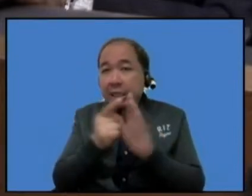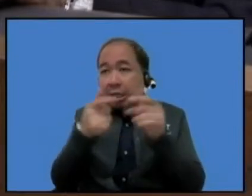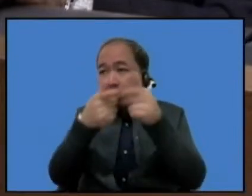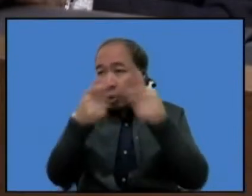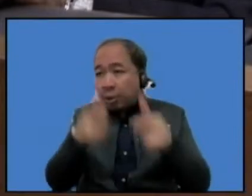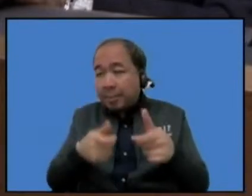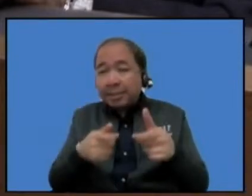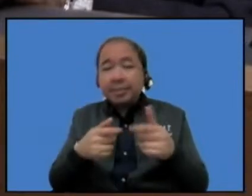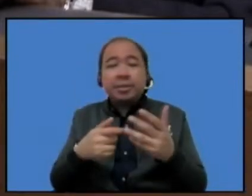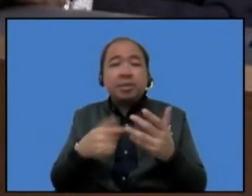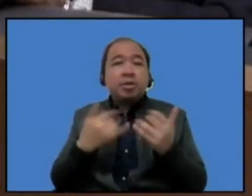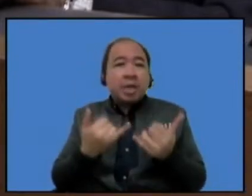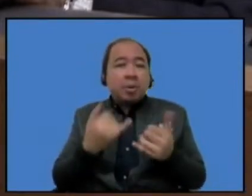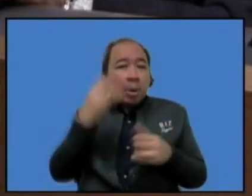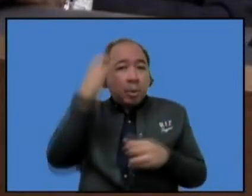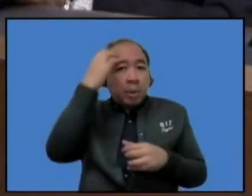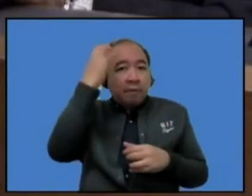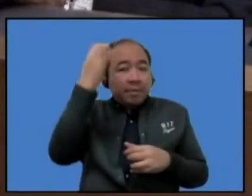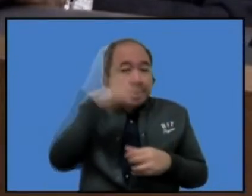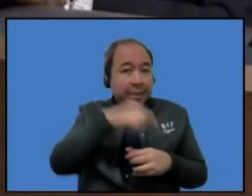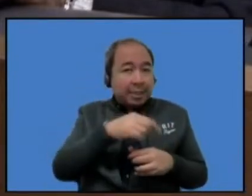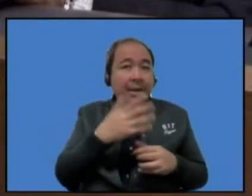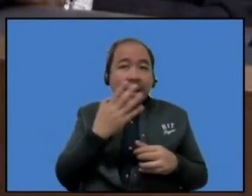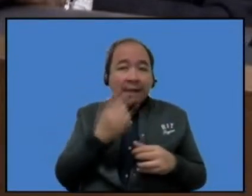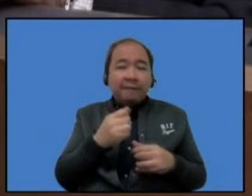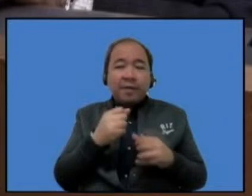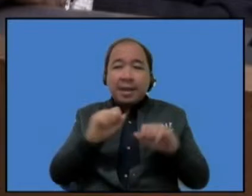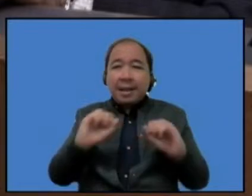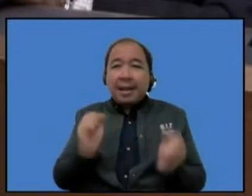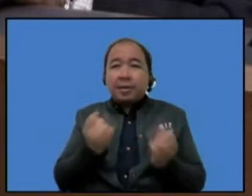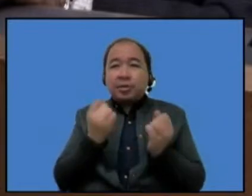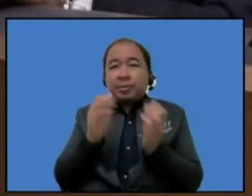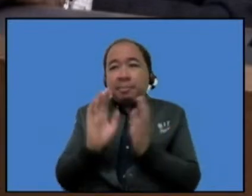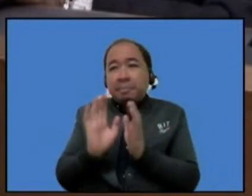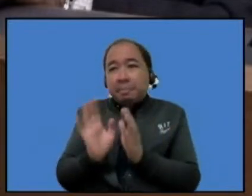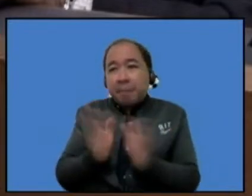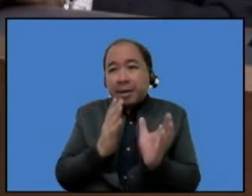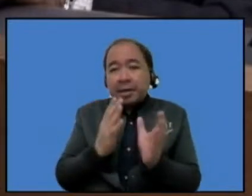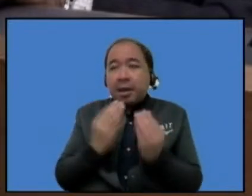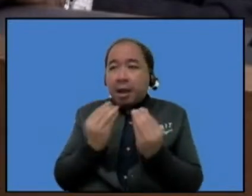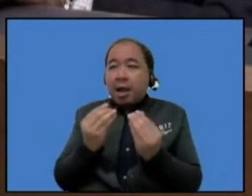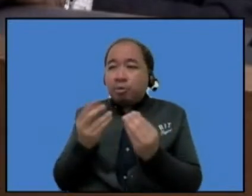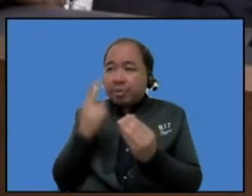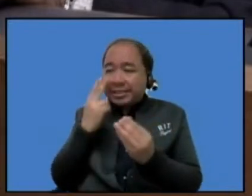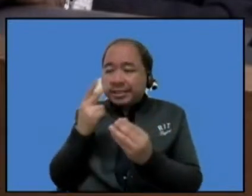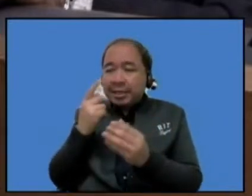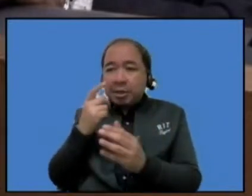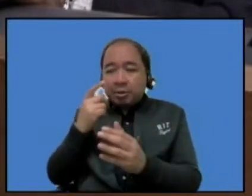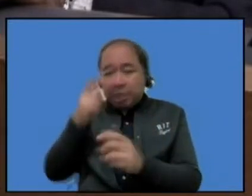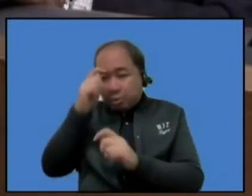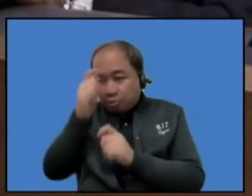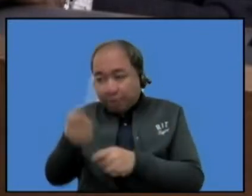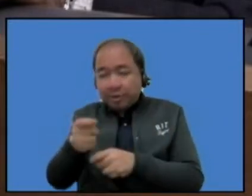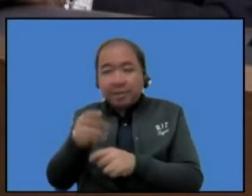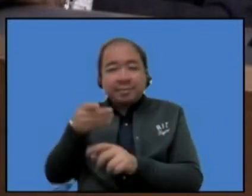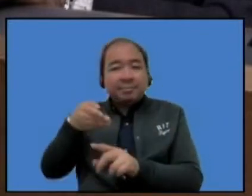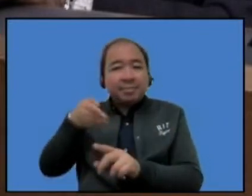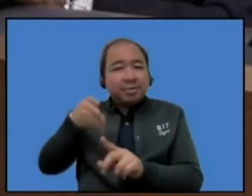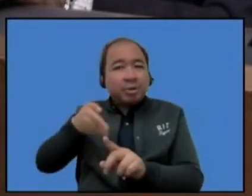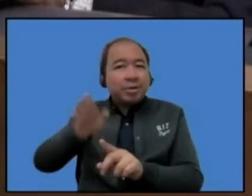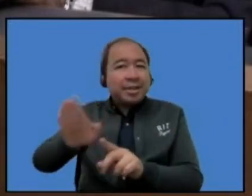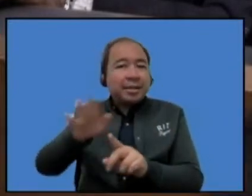the government of Azerbaijan has implemented an action plan to legalize the status. The Azerbaijanis